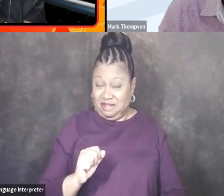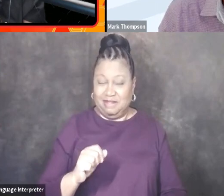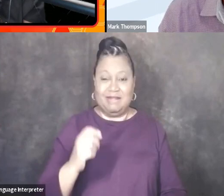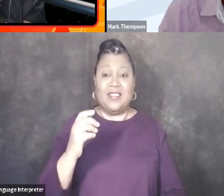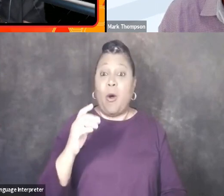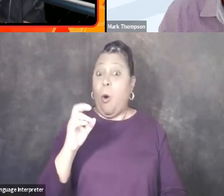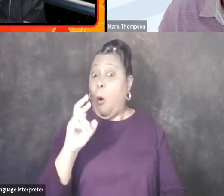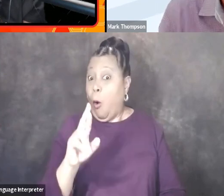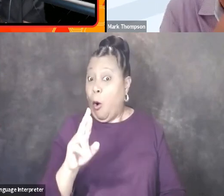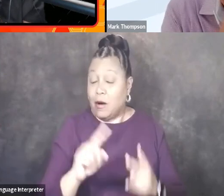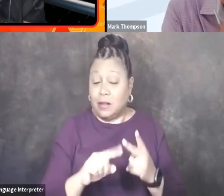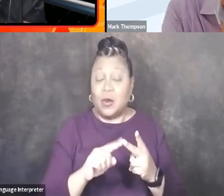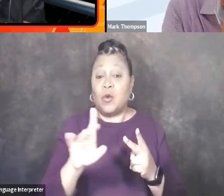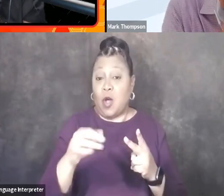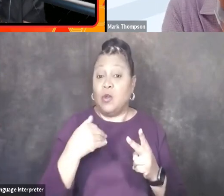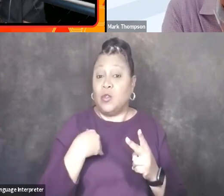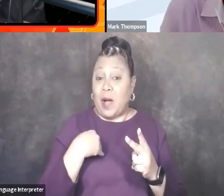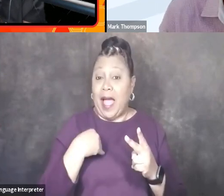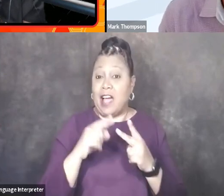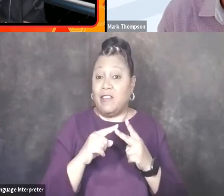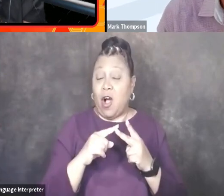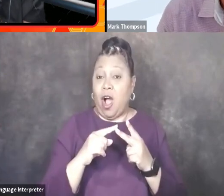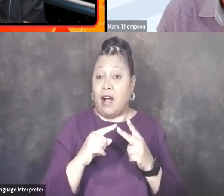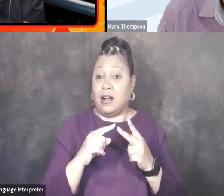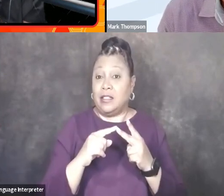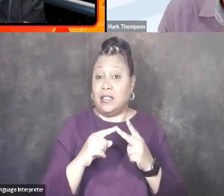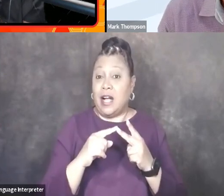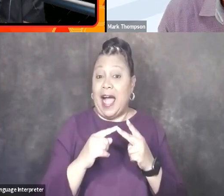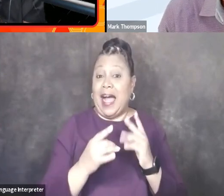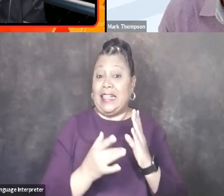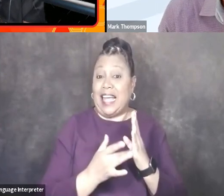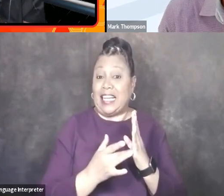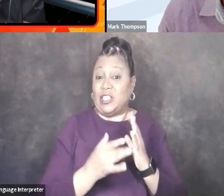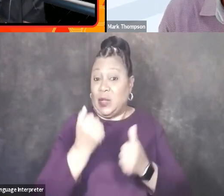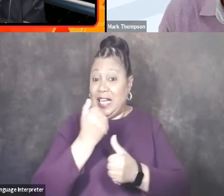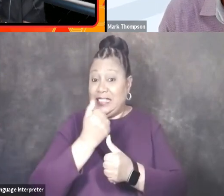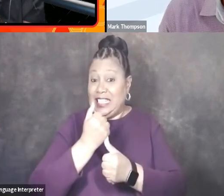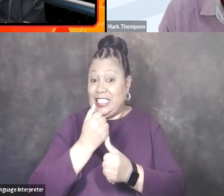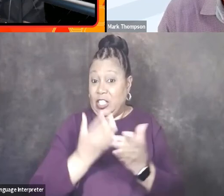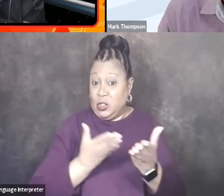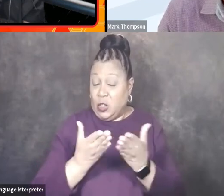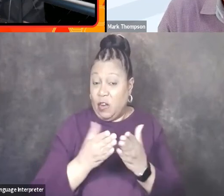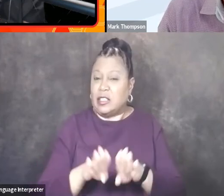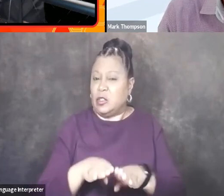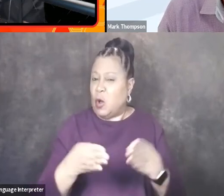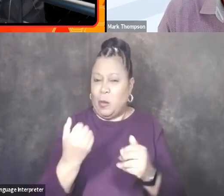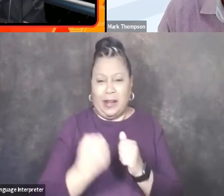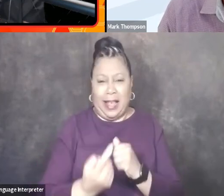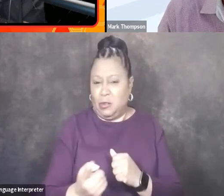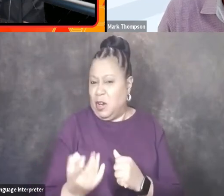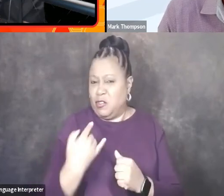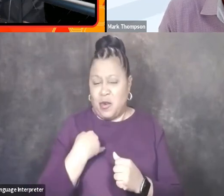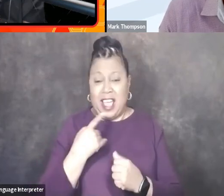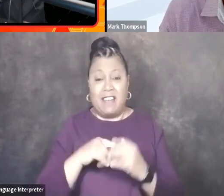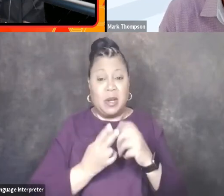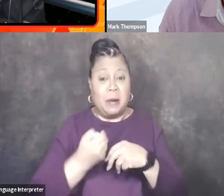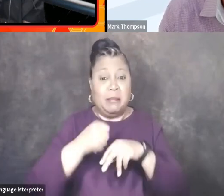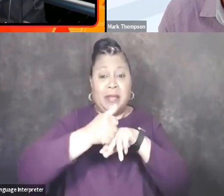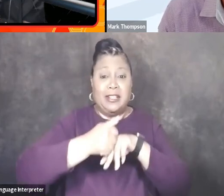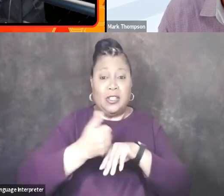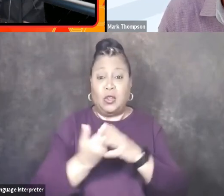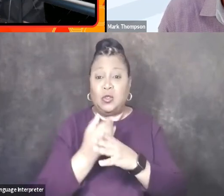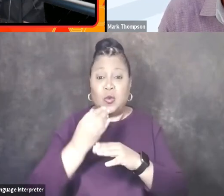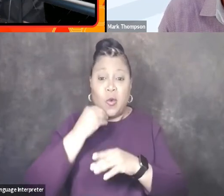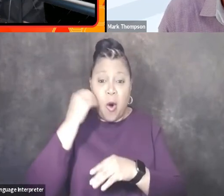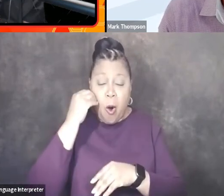awesome. Or we also have our technical assistance service, which is open to anyone. If you're building a new home, you're doing renovations,